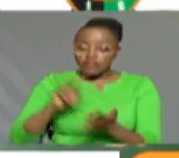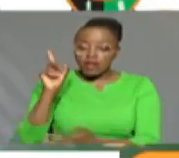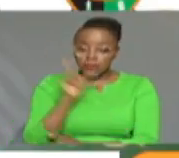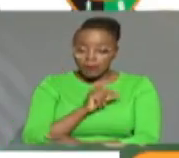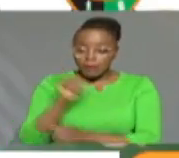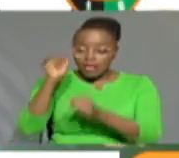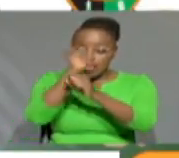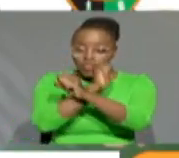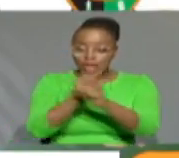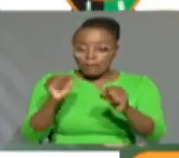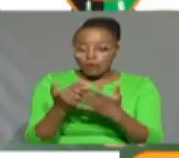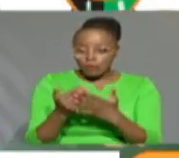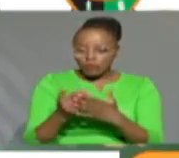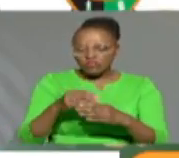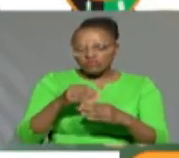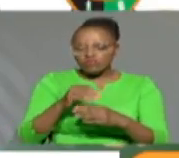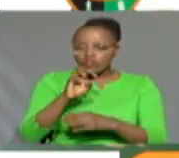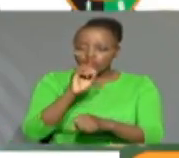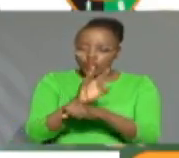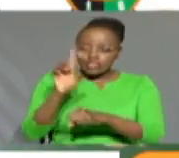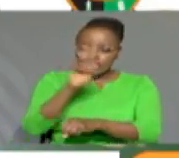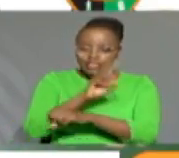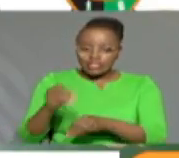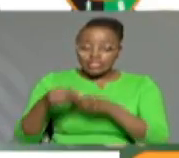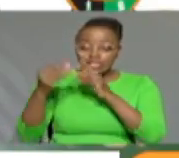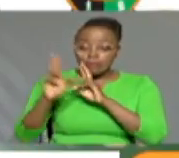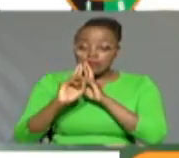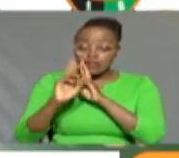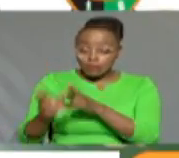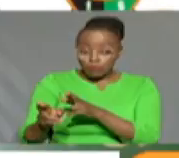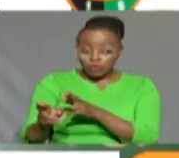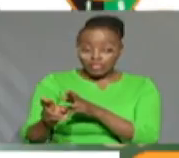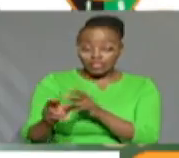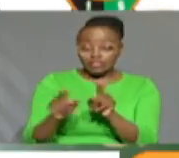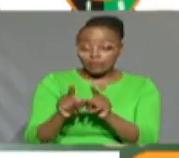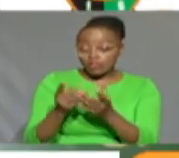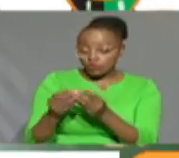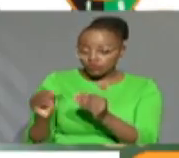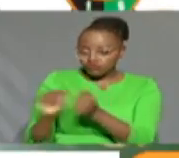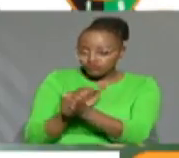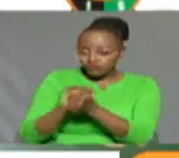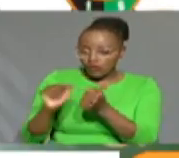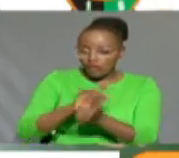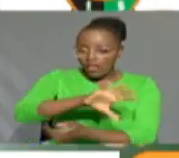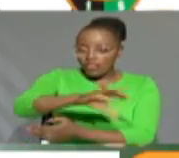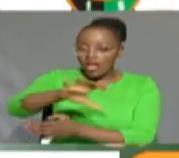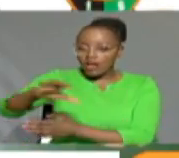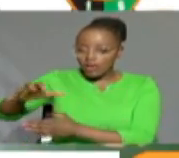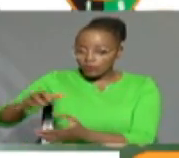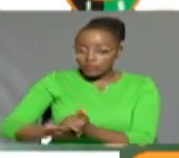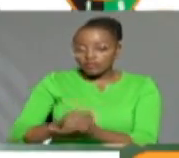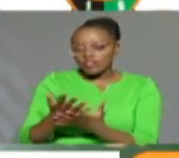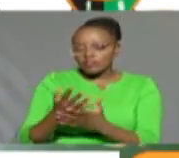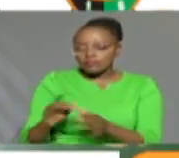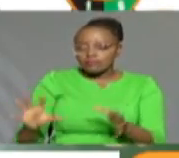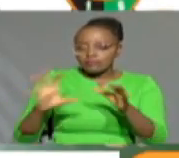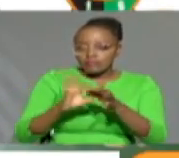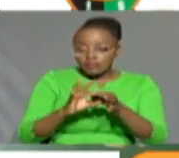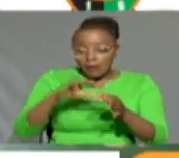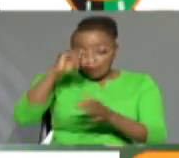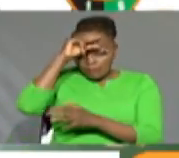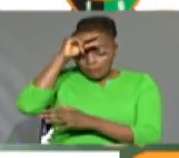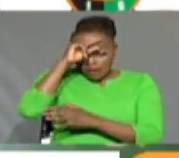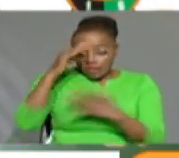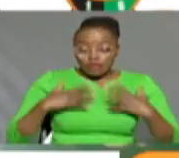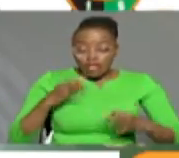the president will within 14 days submit a report on grounds to suspend the county to the apex intergovernmental body.